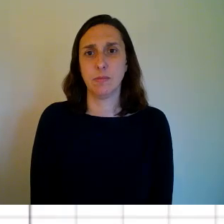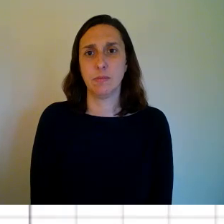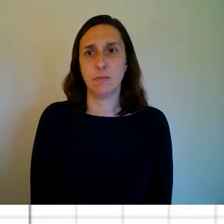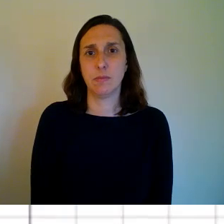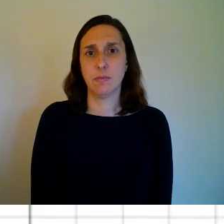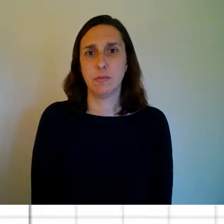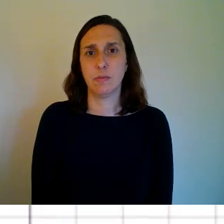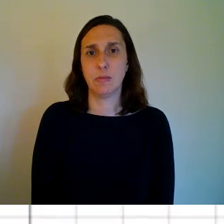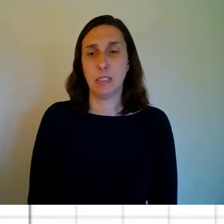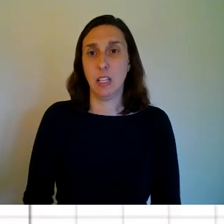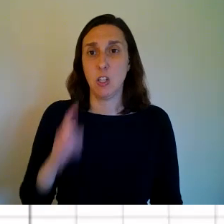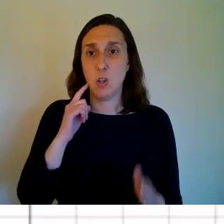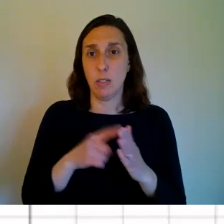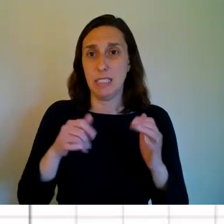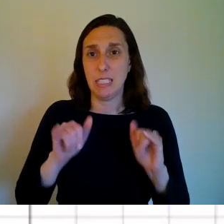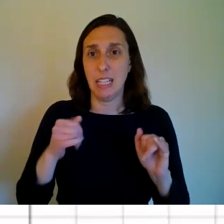the vertical